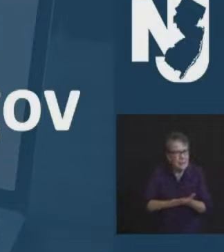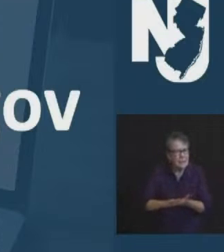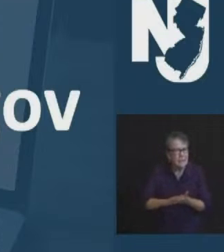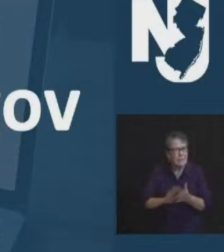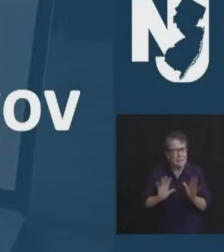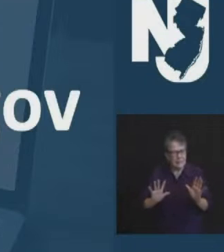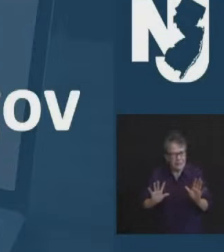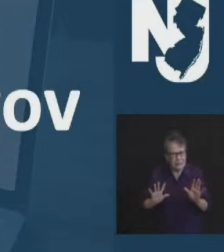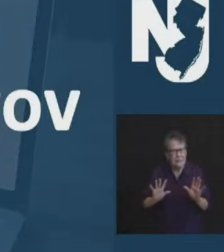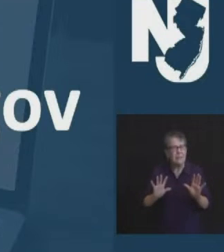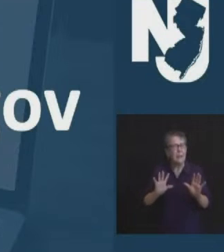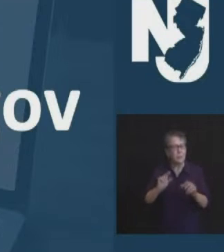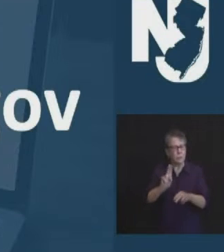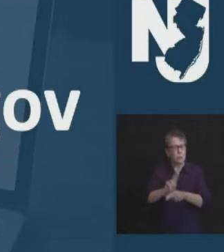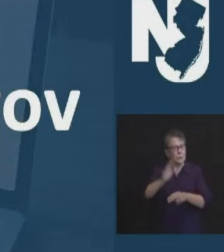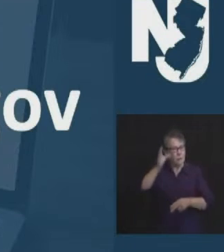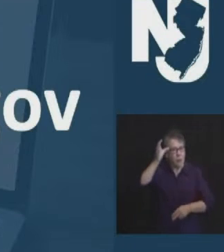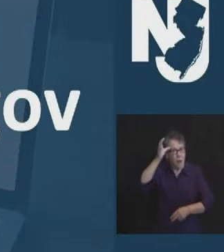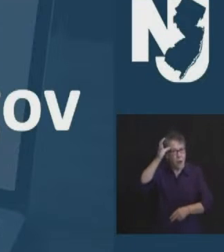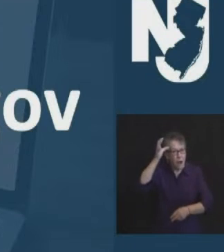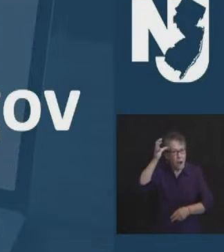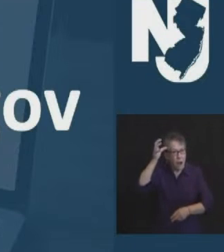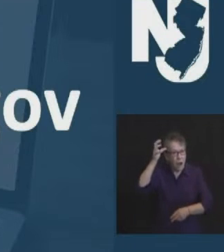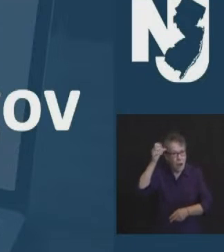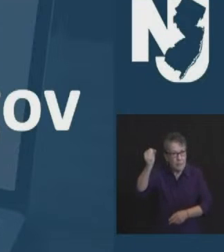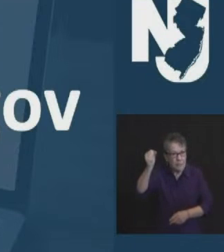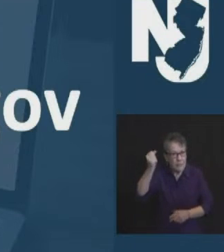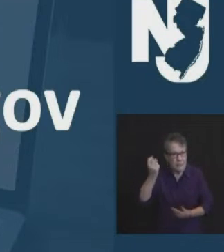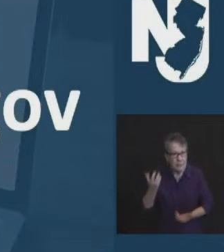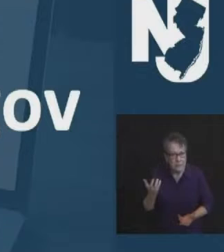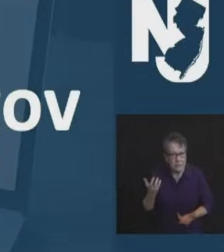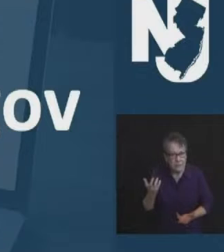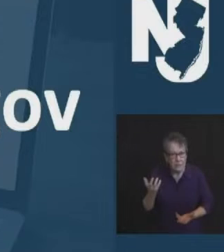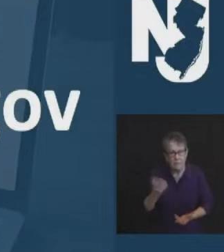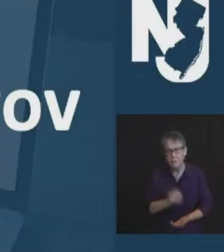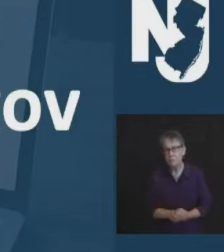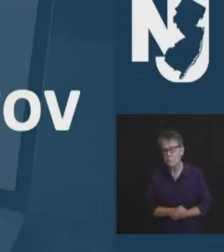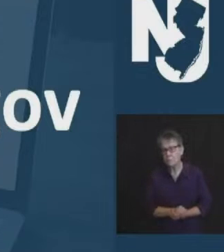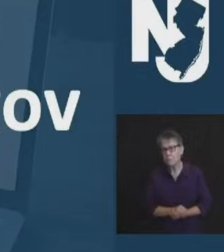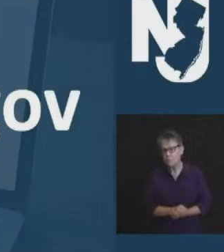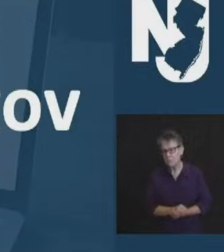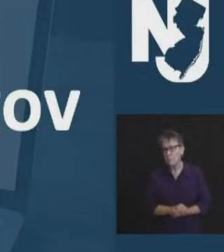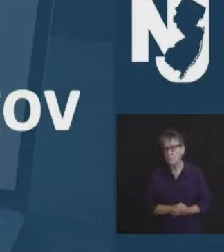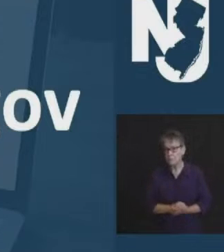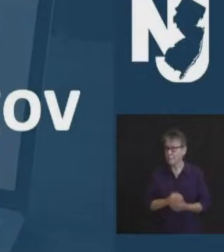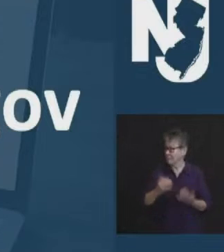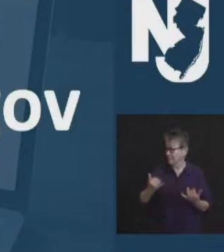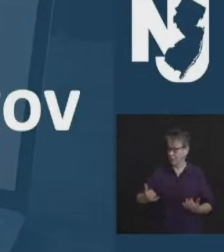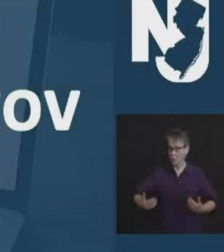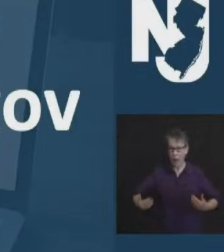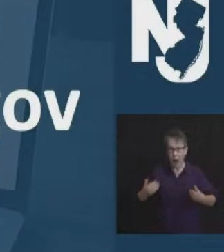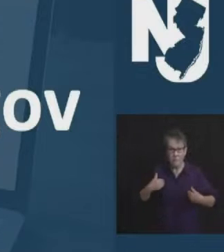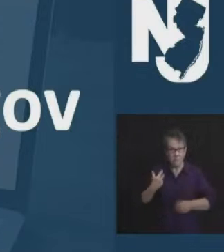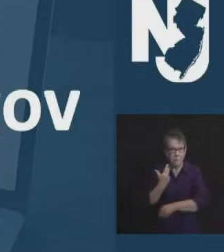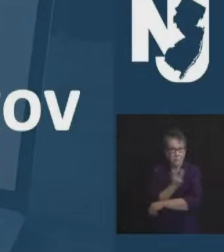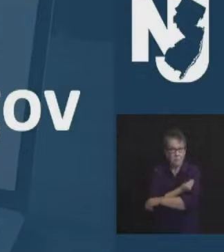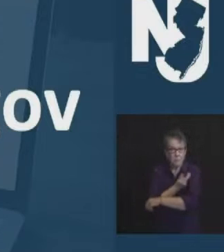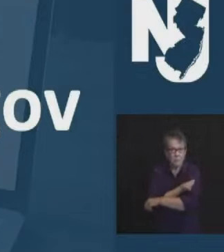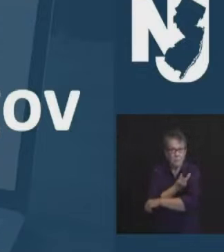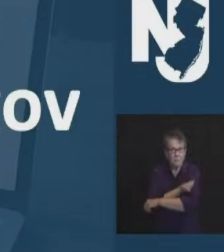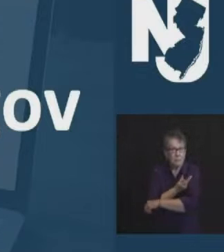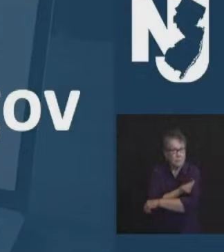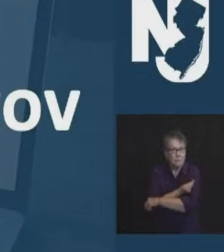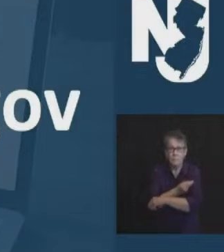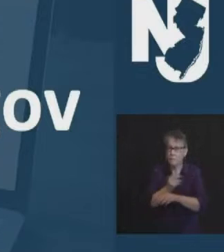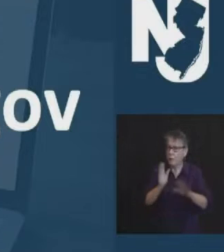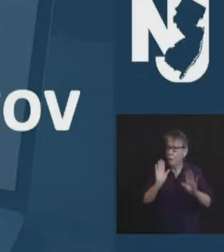214,433 vaccinations already logged and counting, we have a long way to go. But we will get there. Let's just do all that we can to make sure that